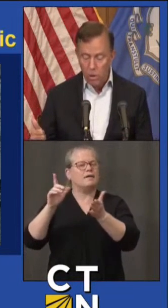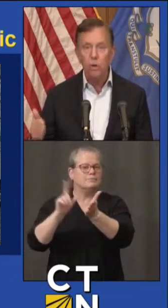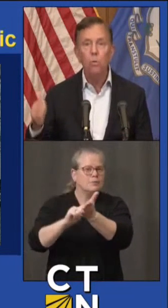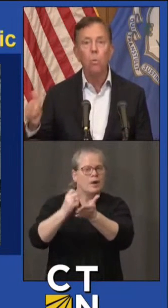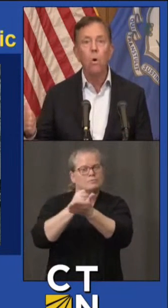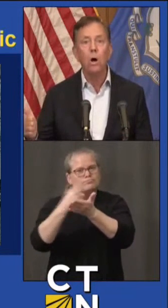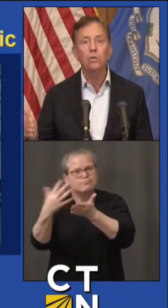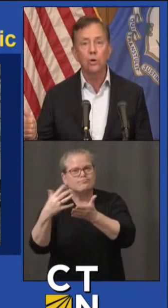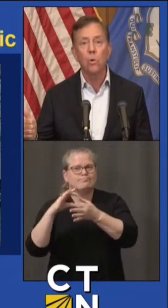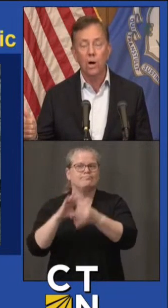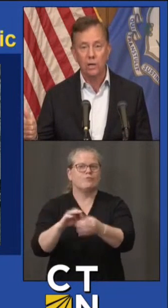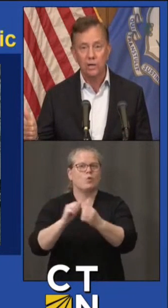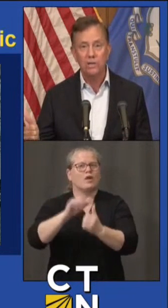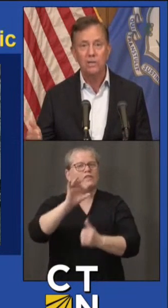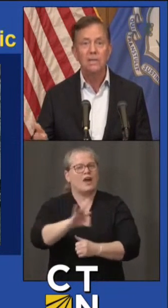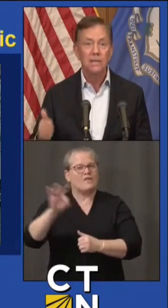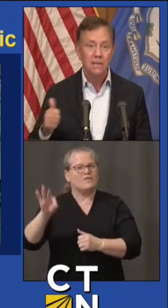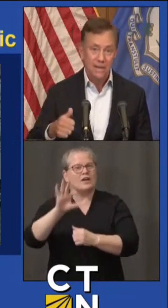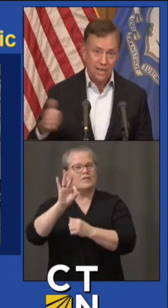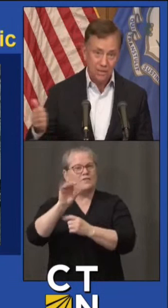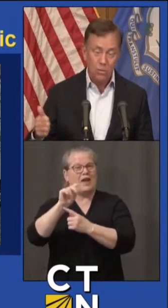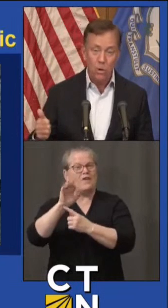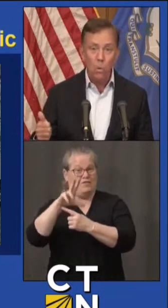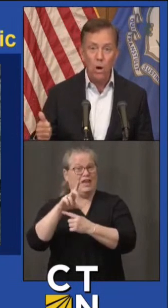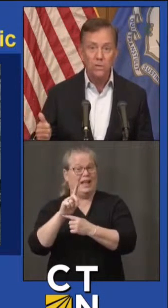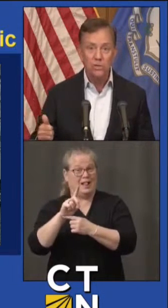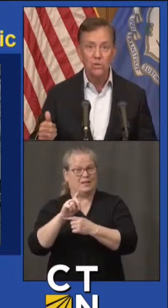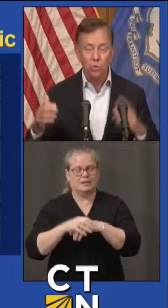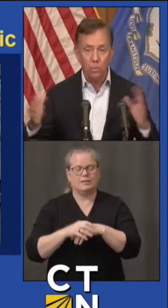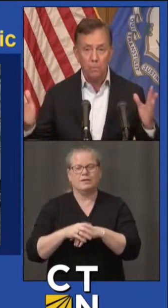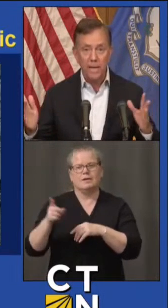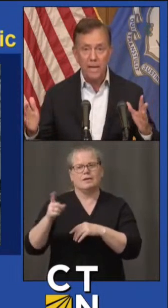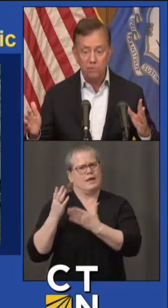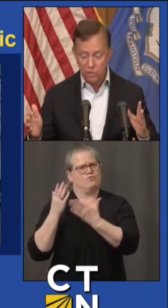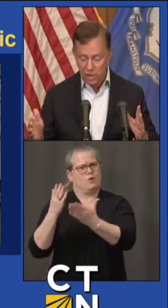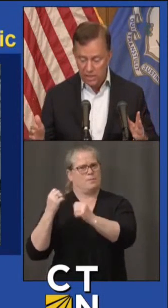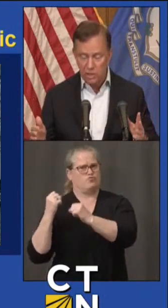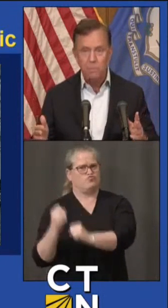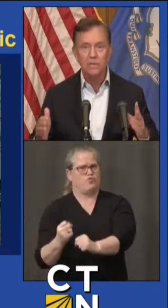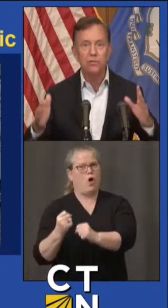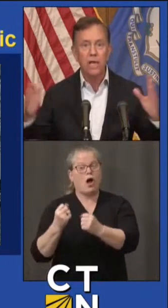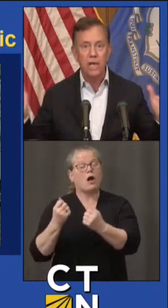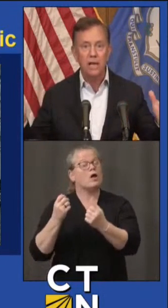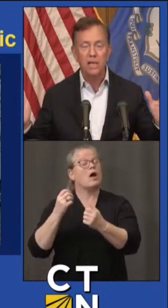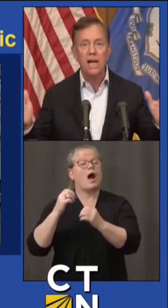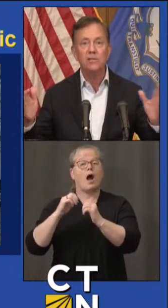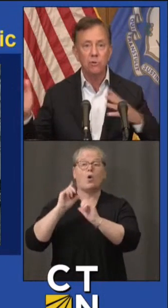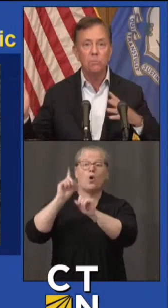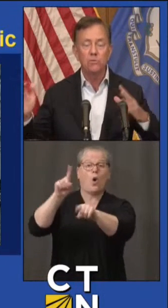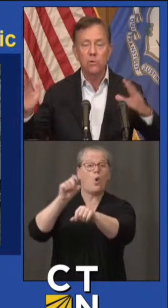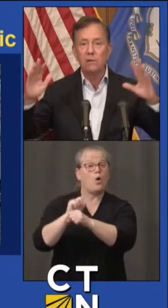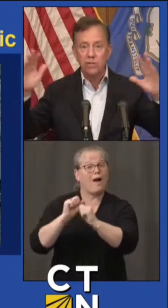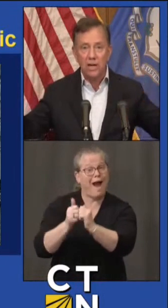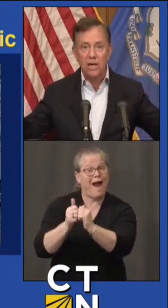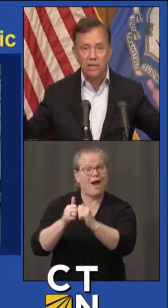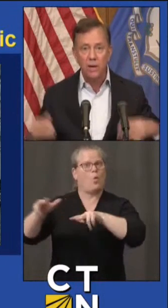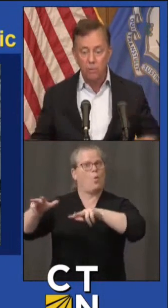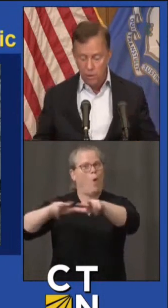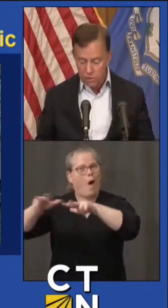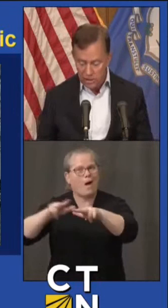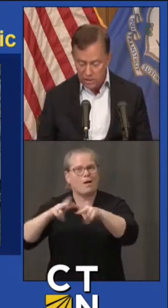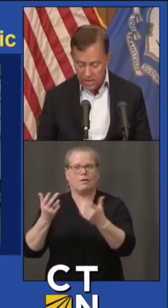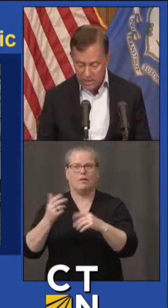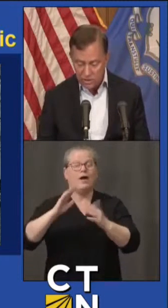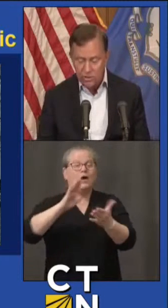one, walk to work or walk to school, being outside as best you can. Classrooms were outside. They were